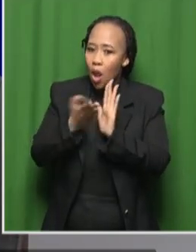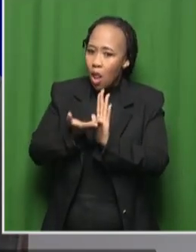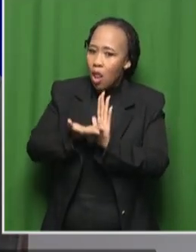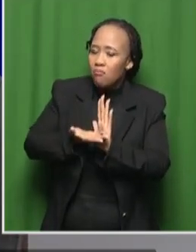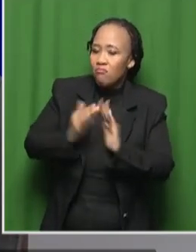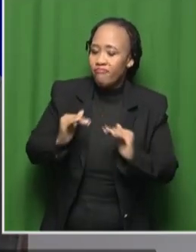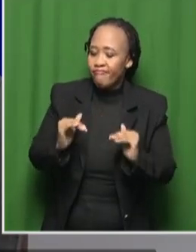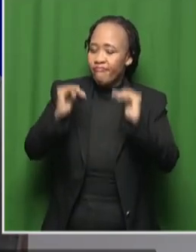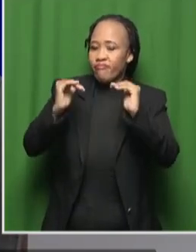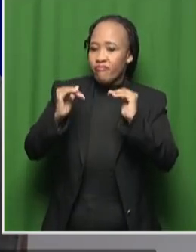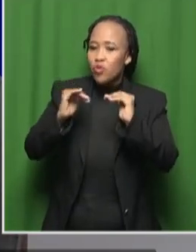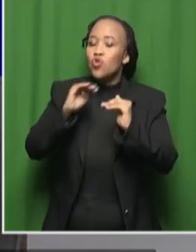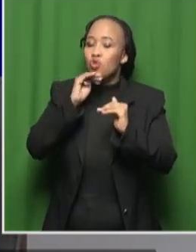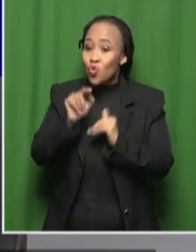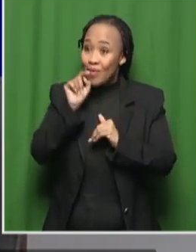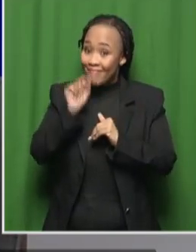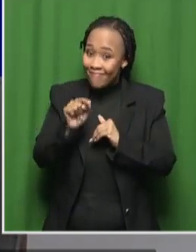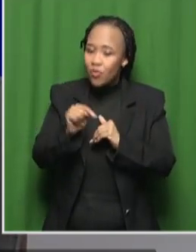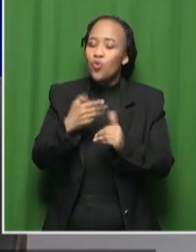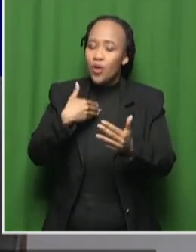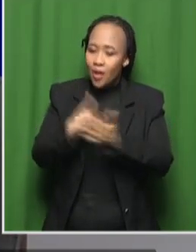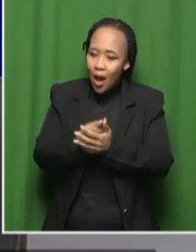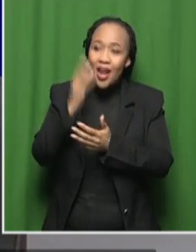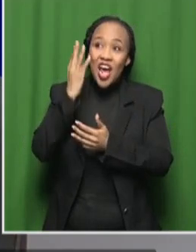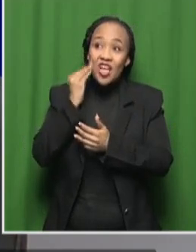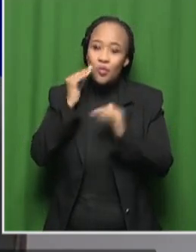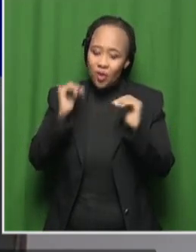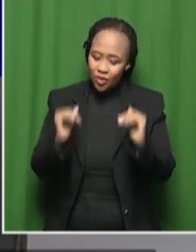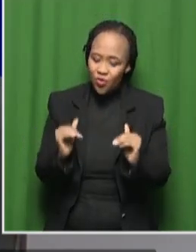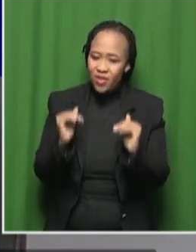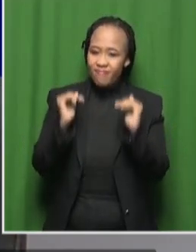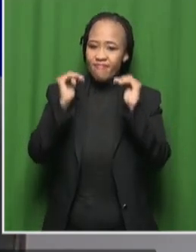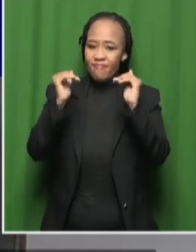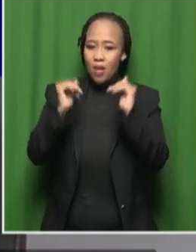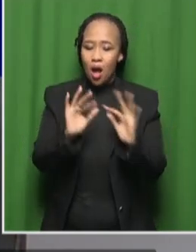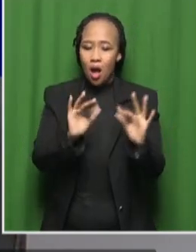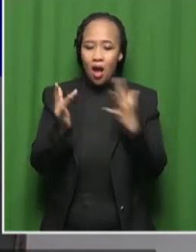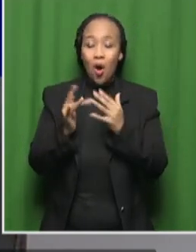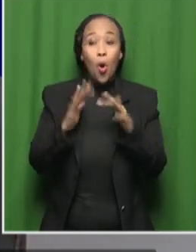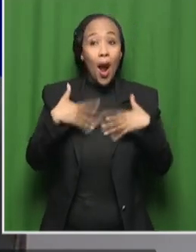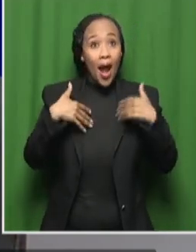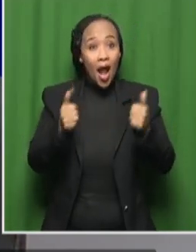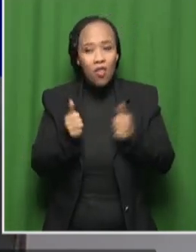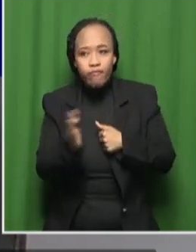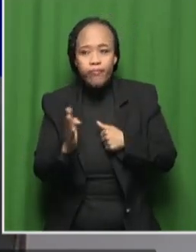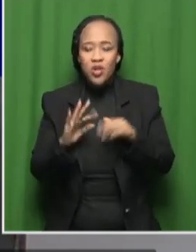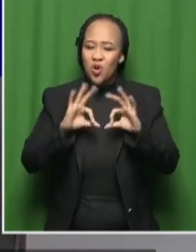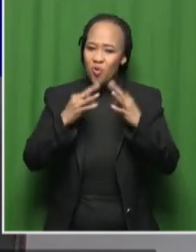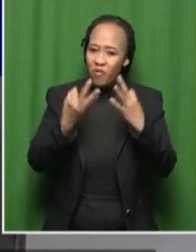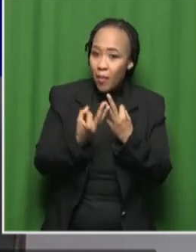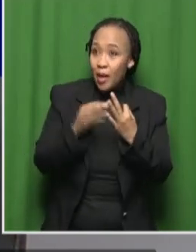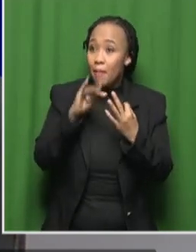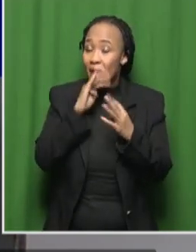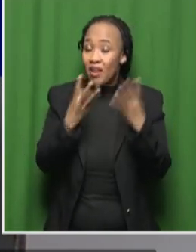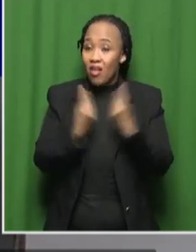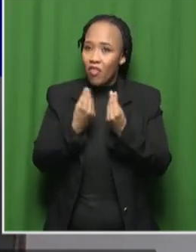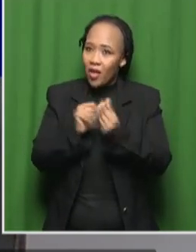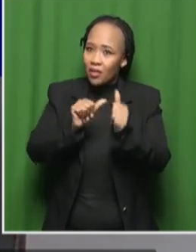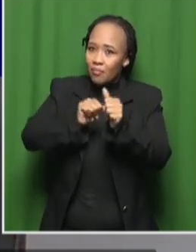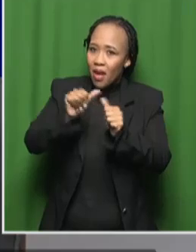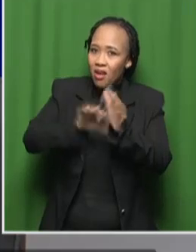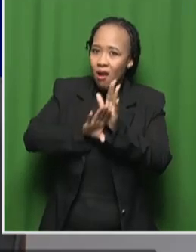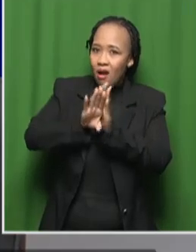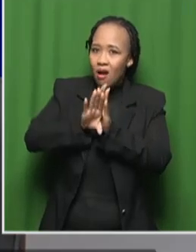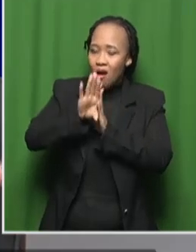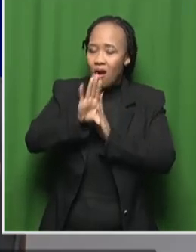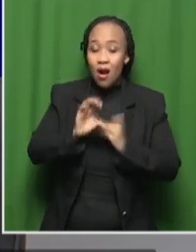features that really can enhance your experience and engagement with your own health and your family's health and make things better. So we will be bringing in tools and